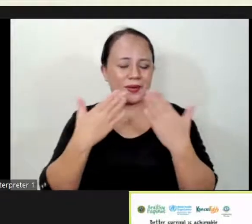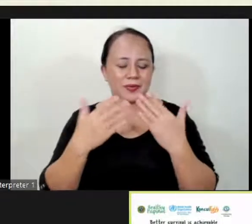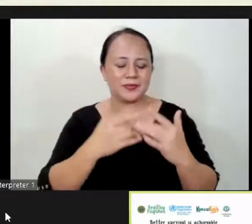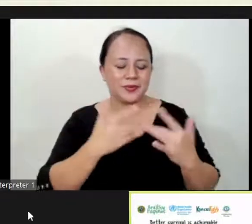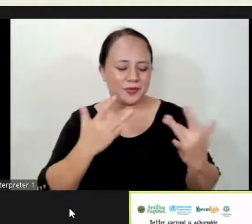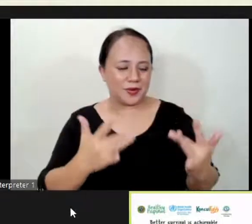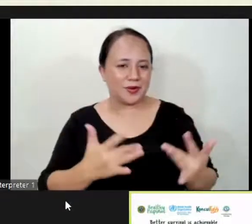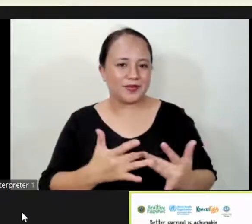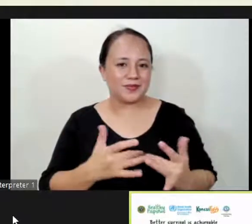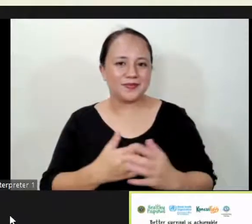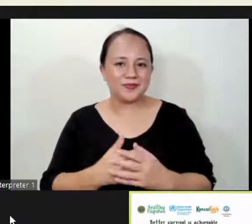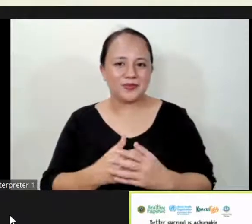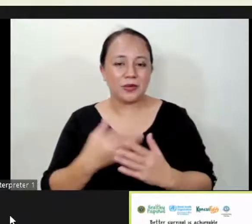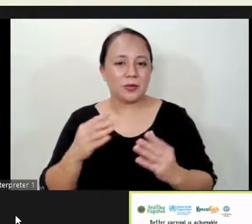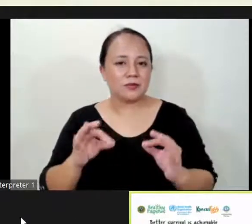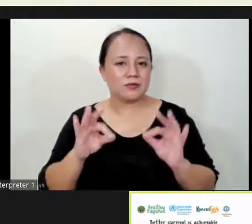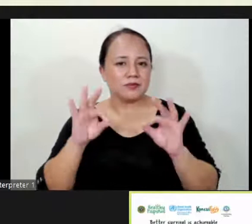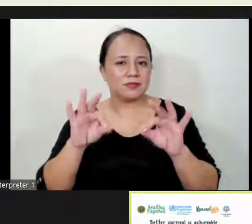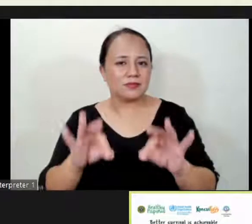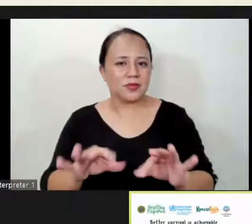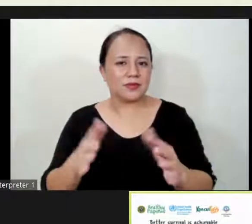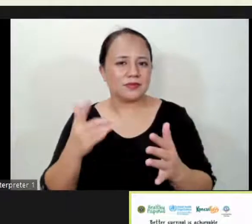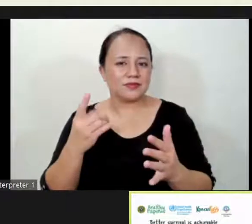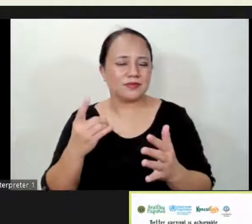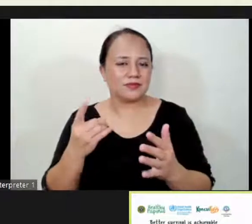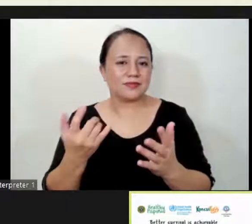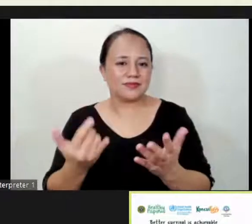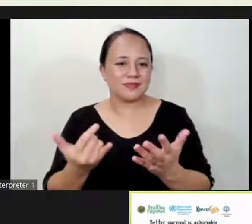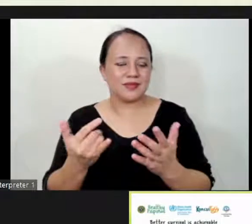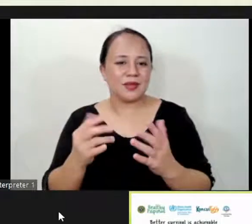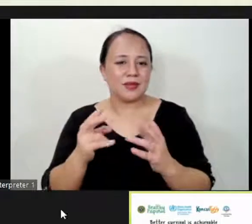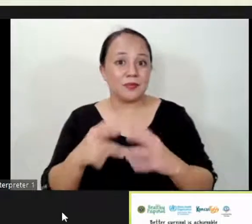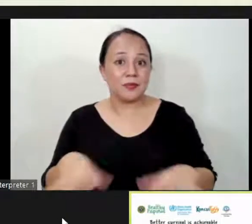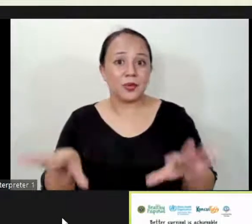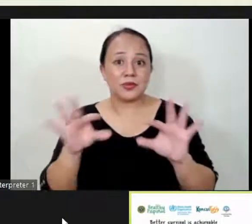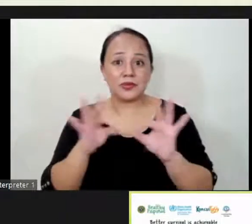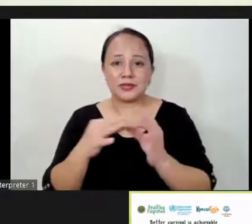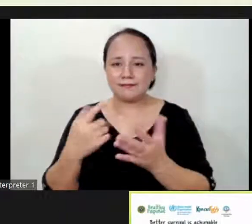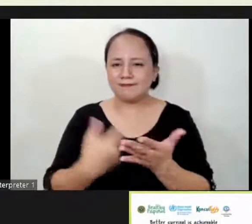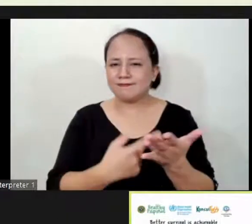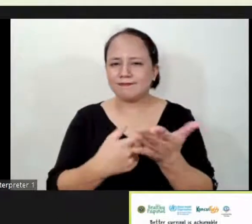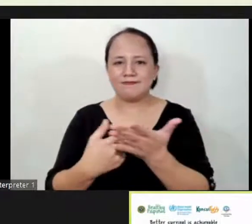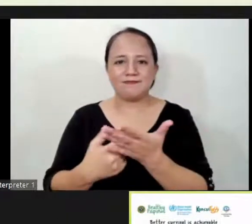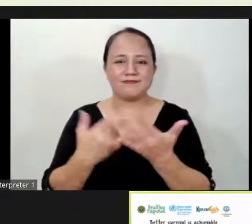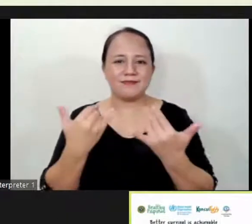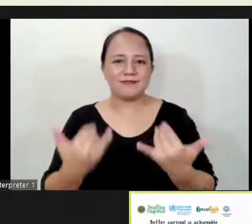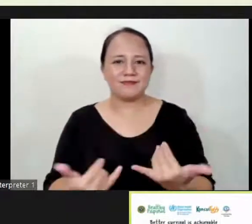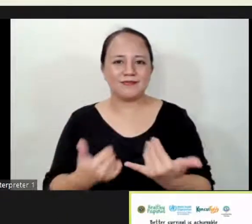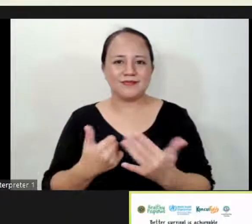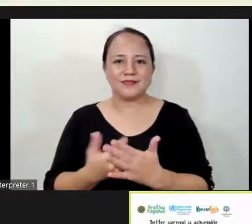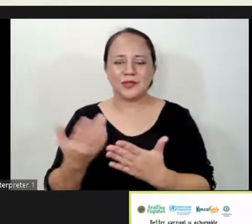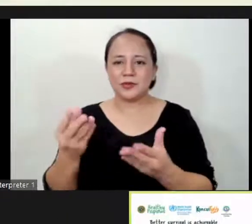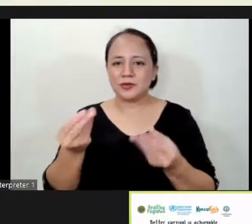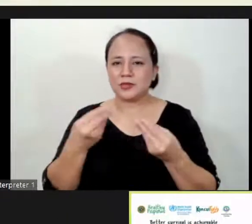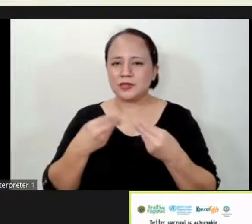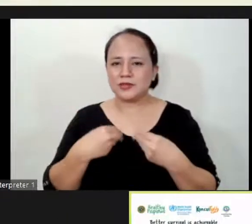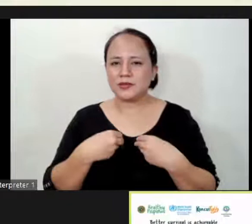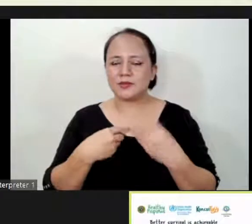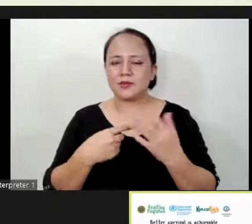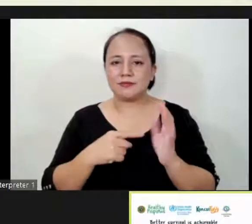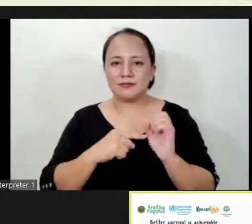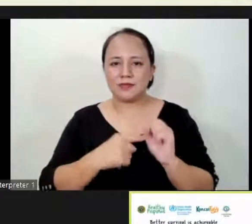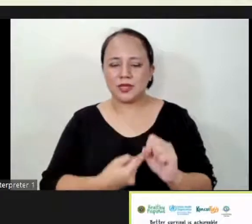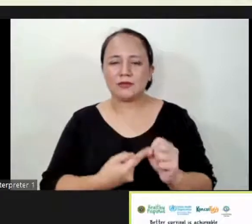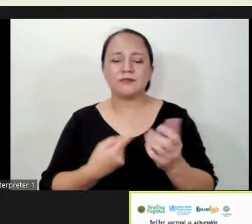our hearts for contributing to this very important discussion today that will give us the ammunition